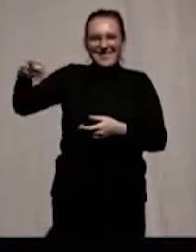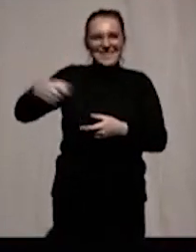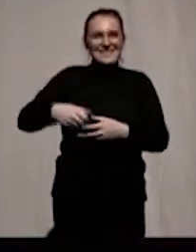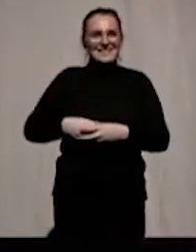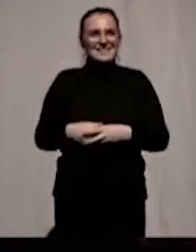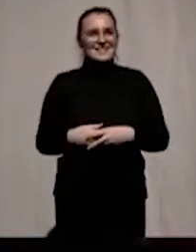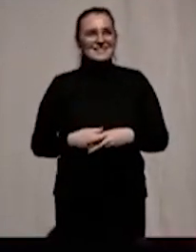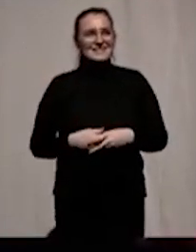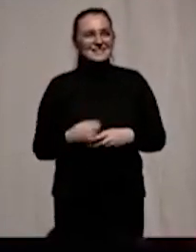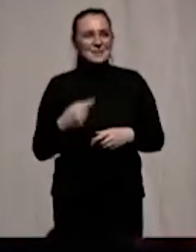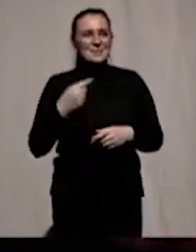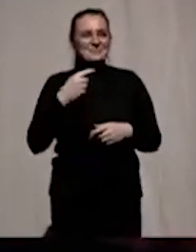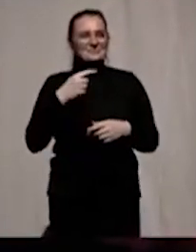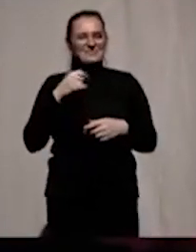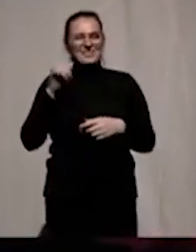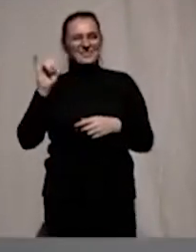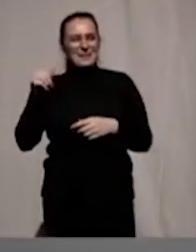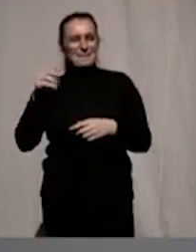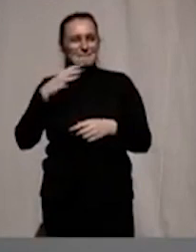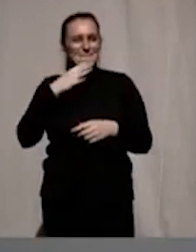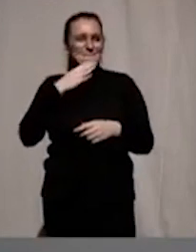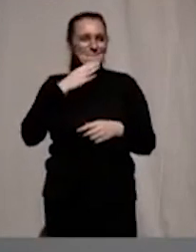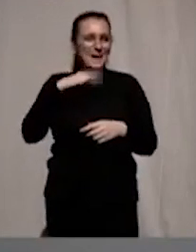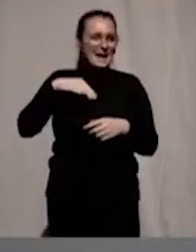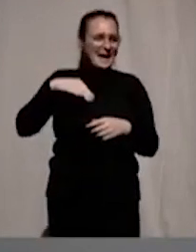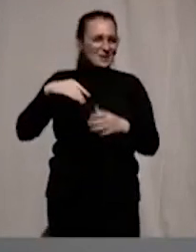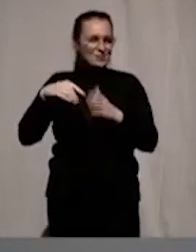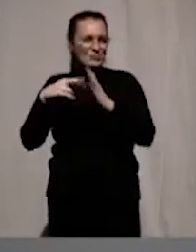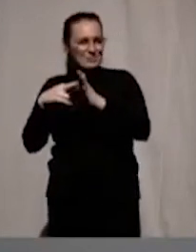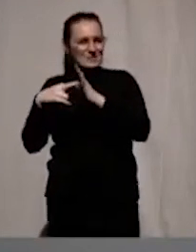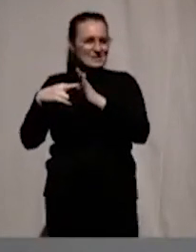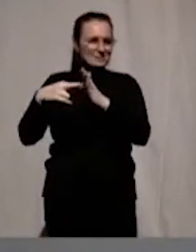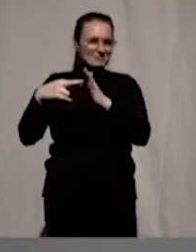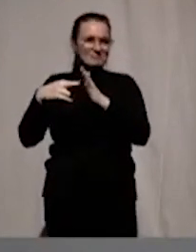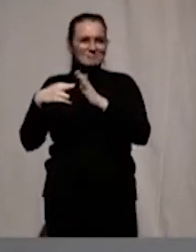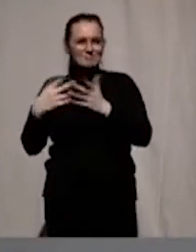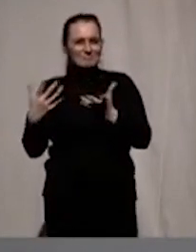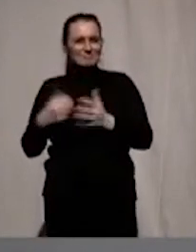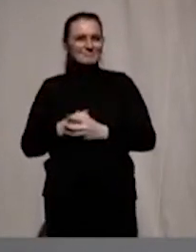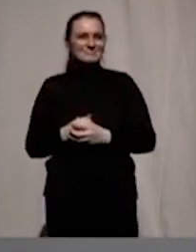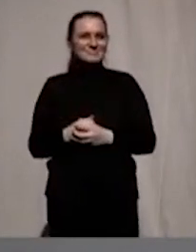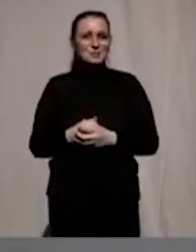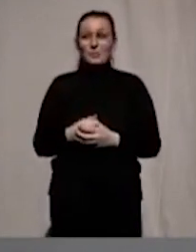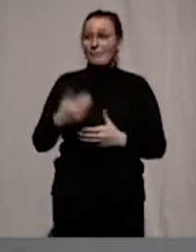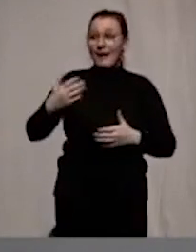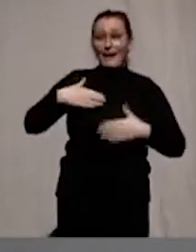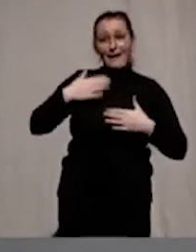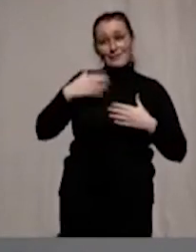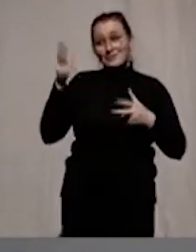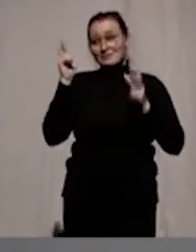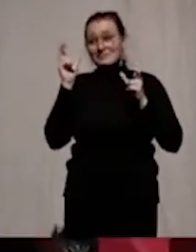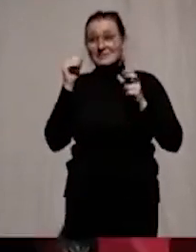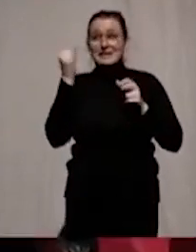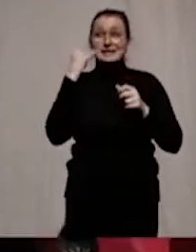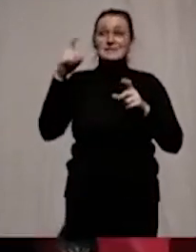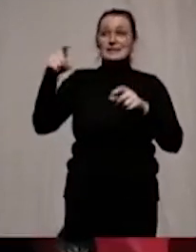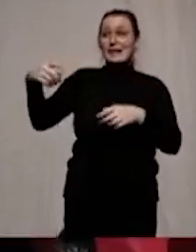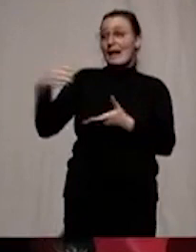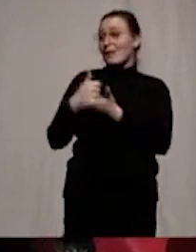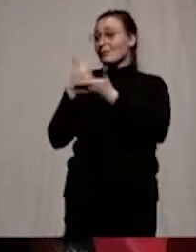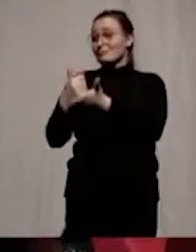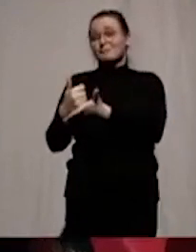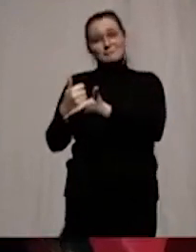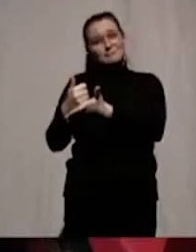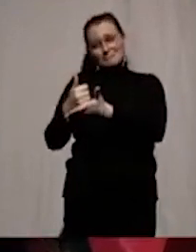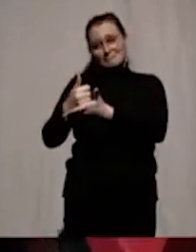bad reputation. Yes, I love that. So, well, I can't wait to hear it. You let me know if you need some help distributing. And